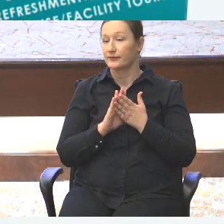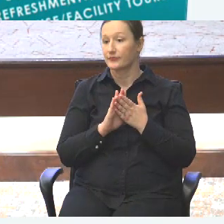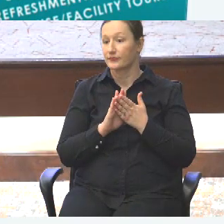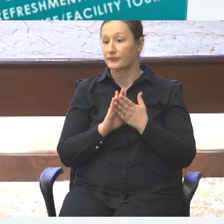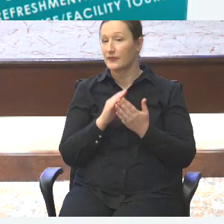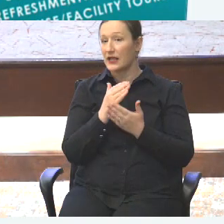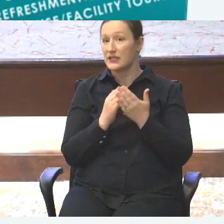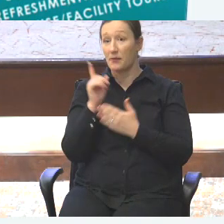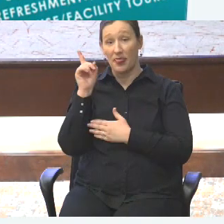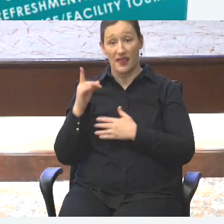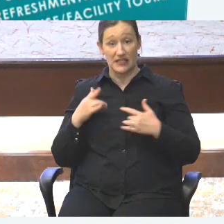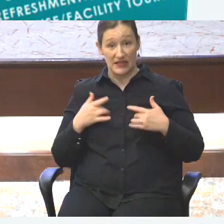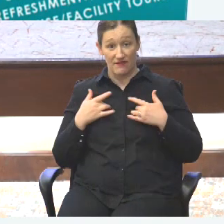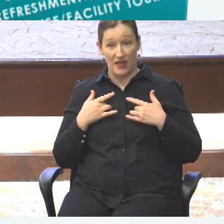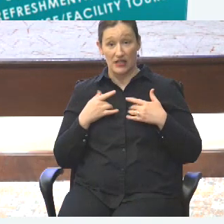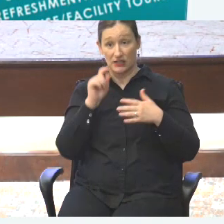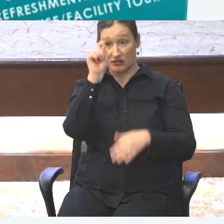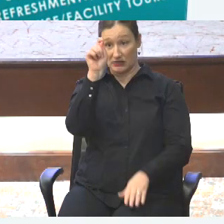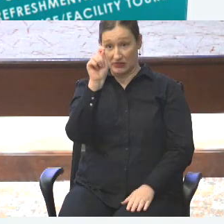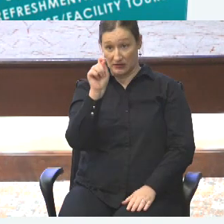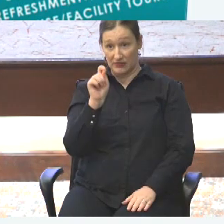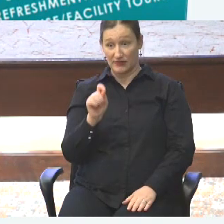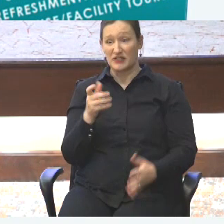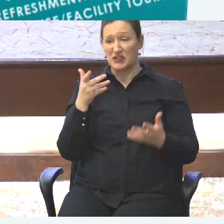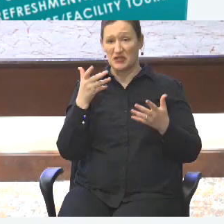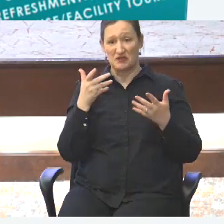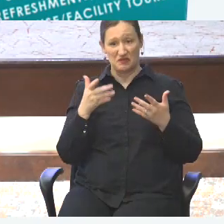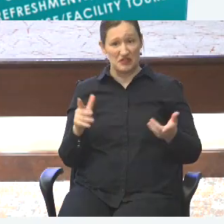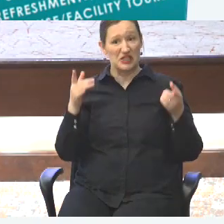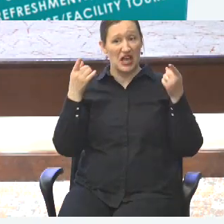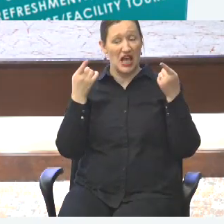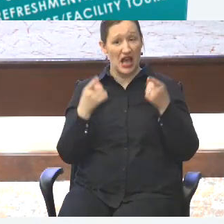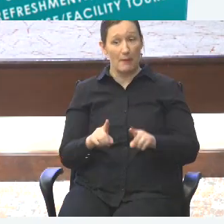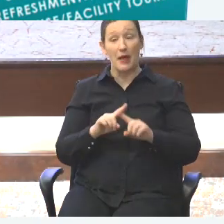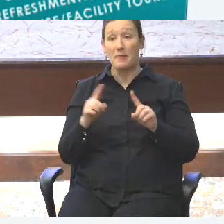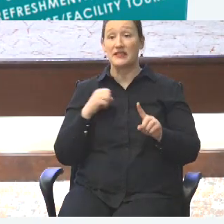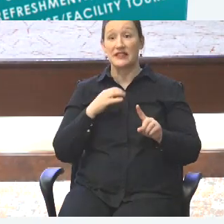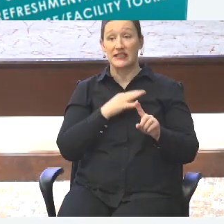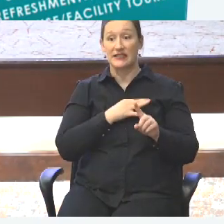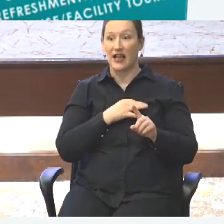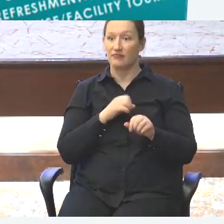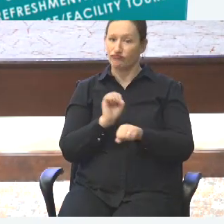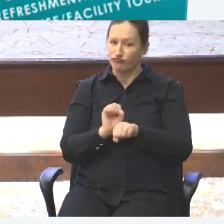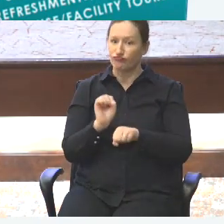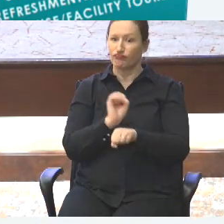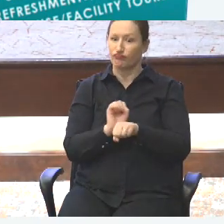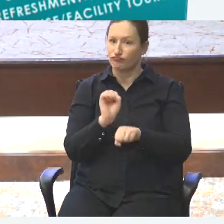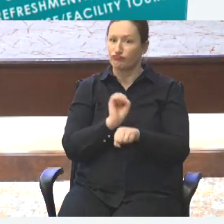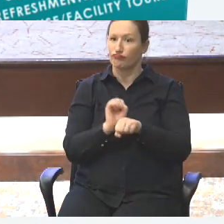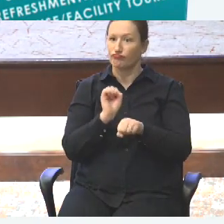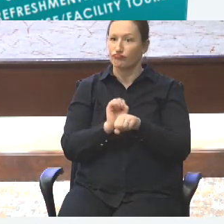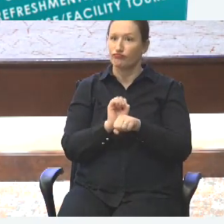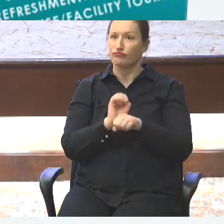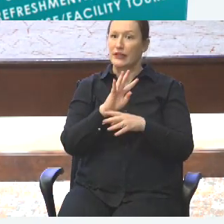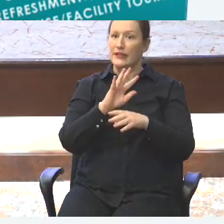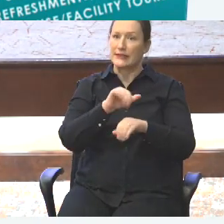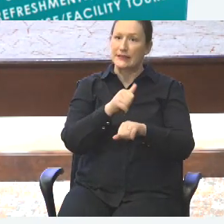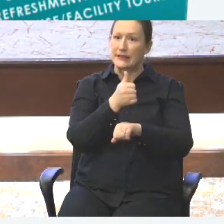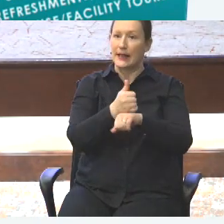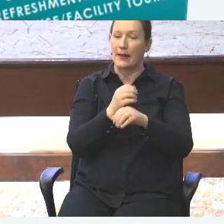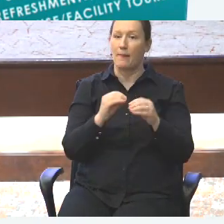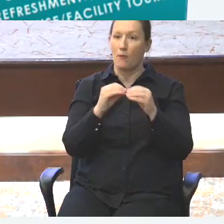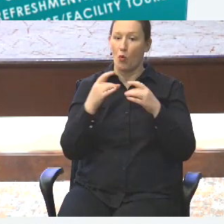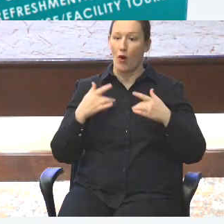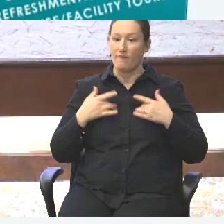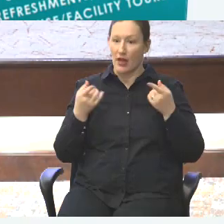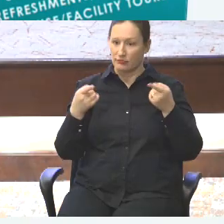So some of these events have since passed, but staff is hard at work scheduling events. A few of these events have passed, but I